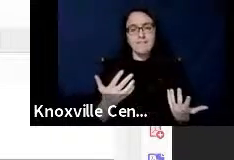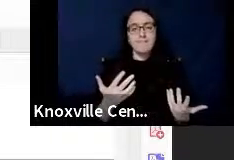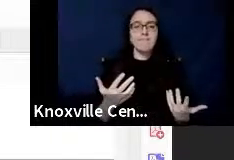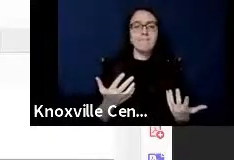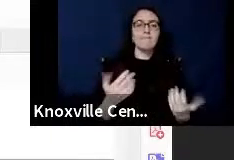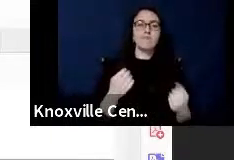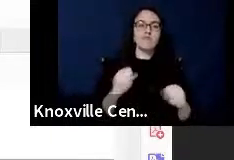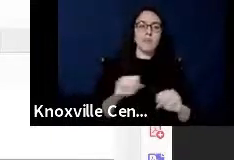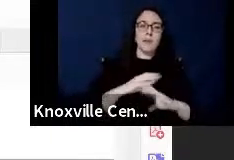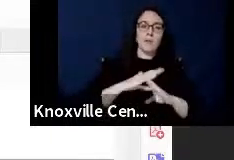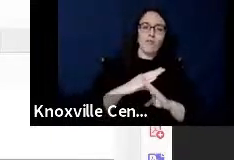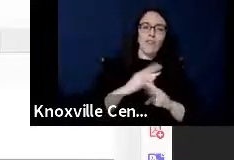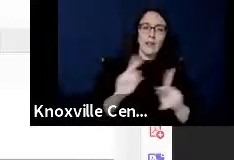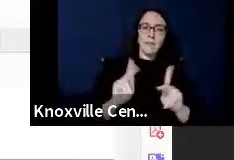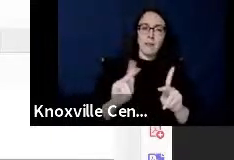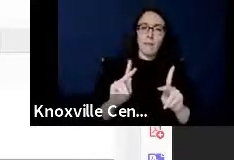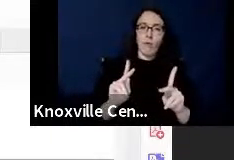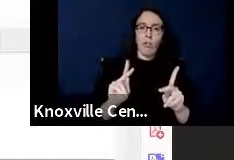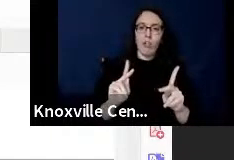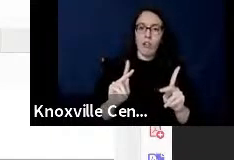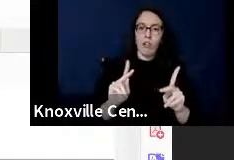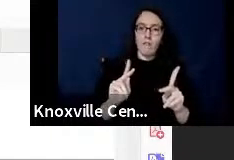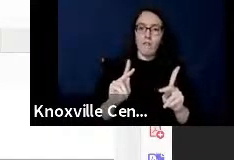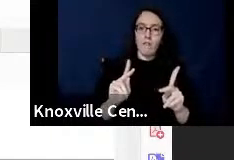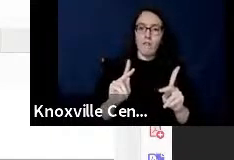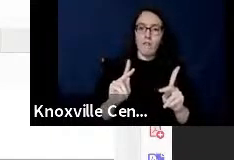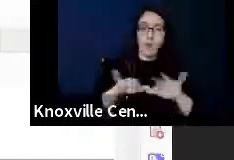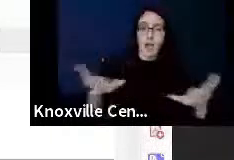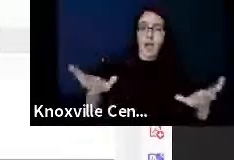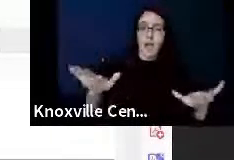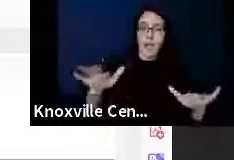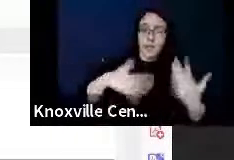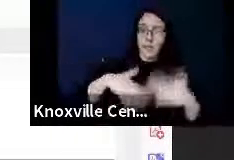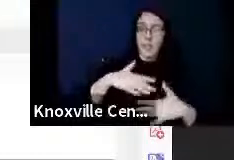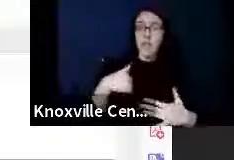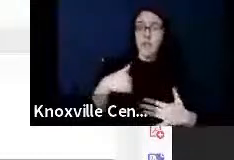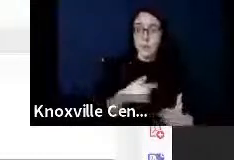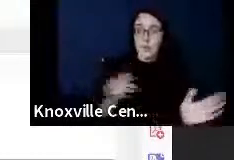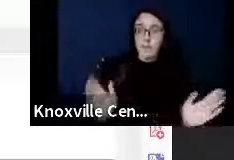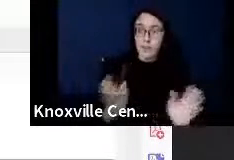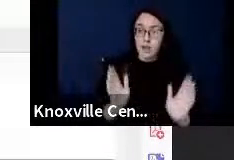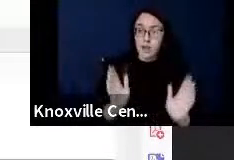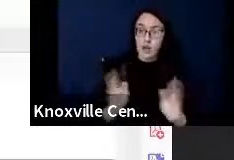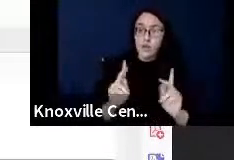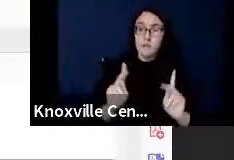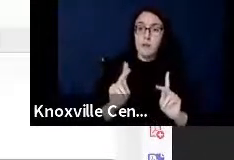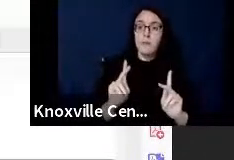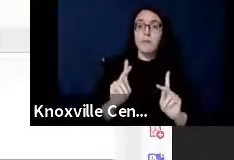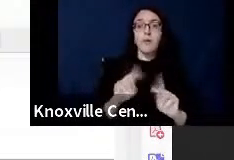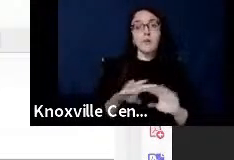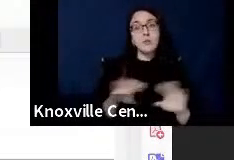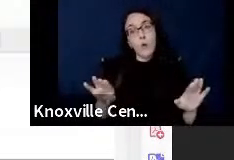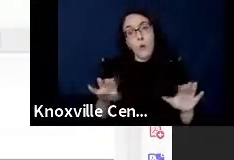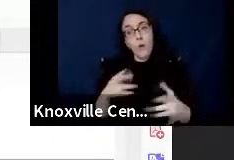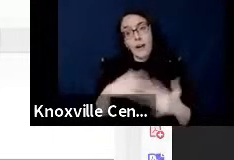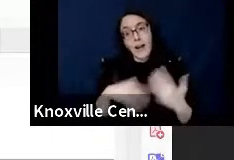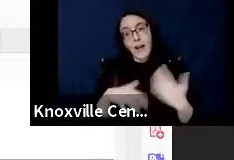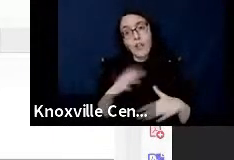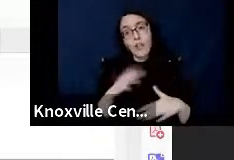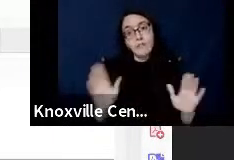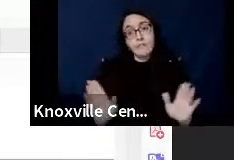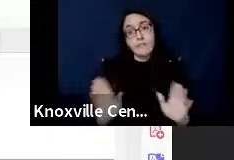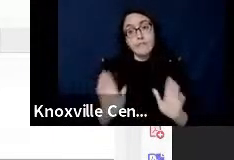from getting together and spreading. We've been encouraging people to not do that, encouraging people.